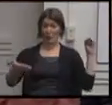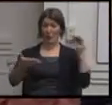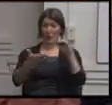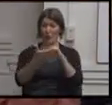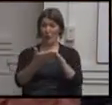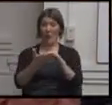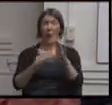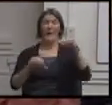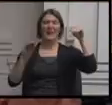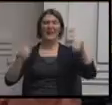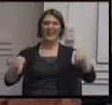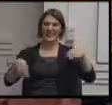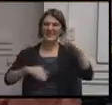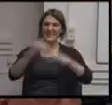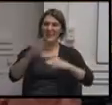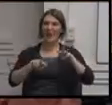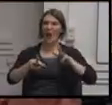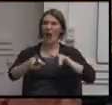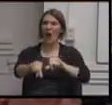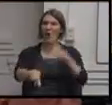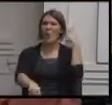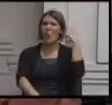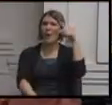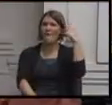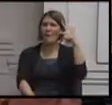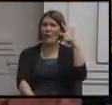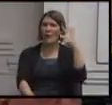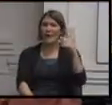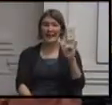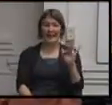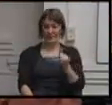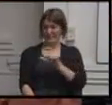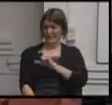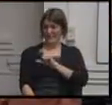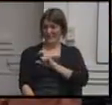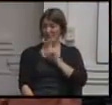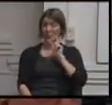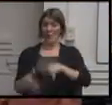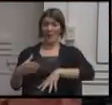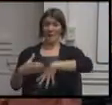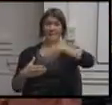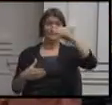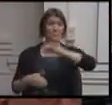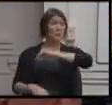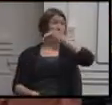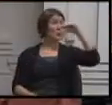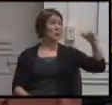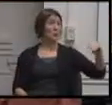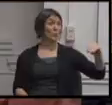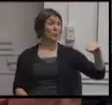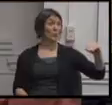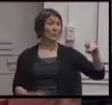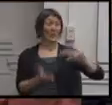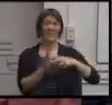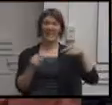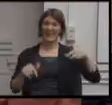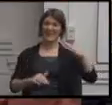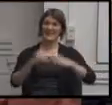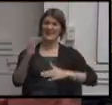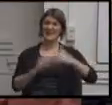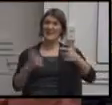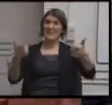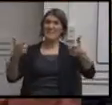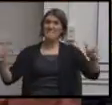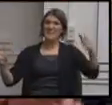facility? If the police and fire department, or the police department is going to move out of this facility, this is a pretty huge